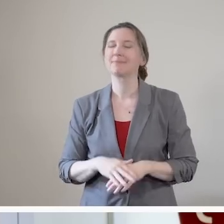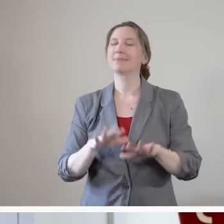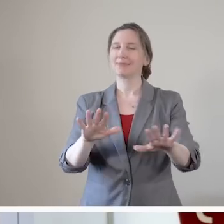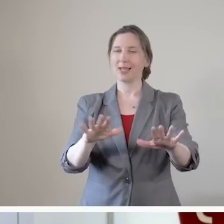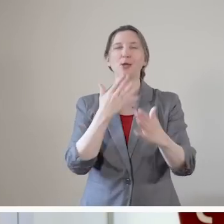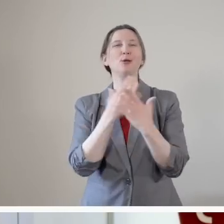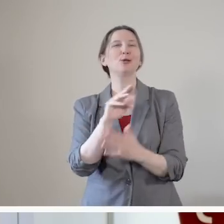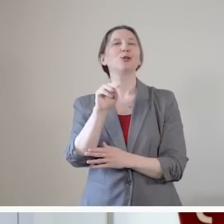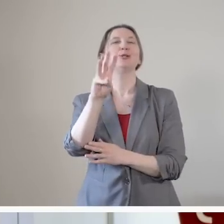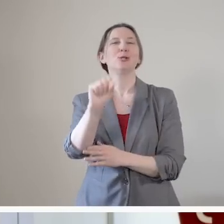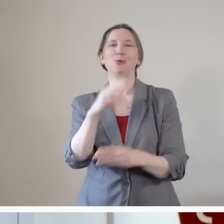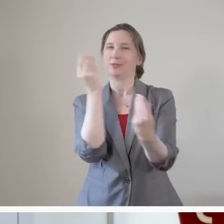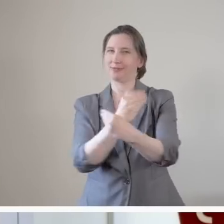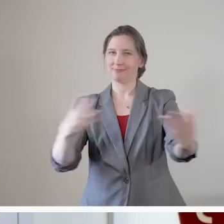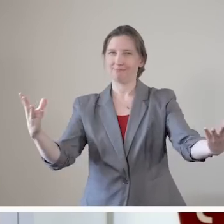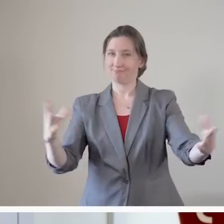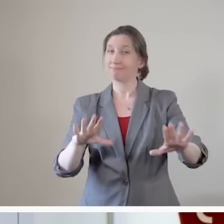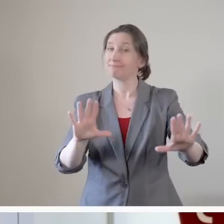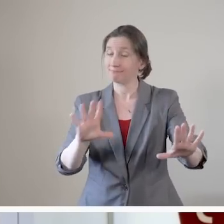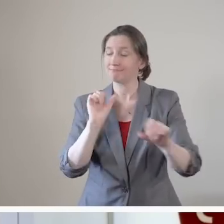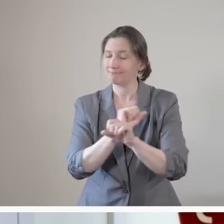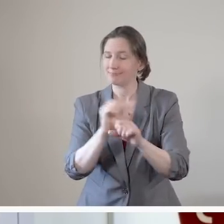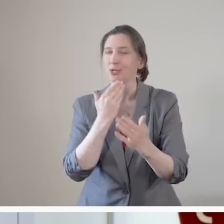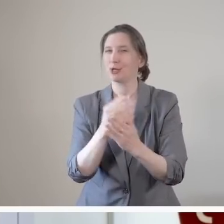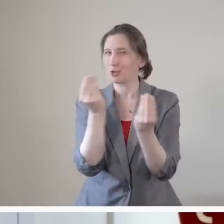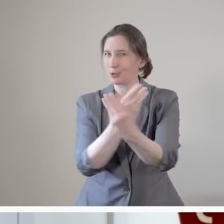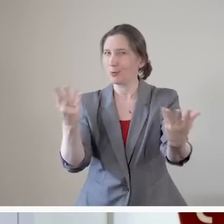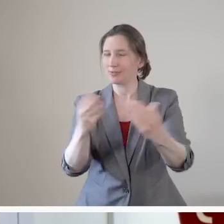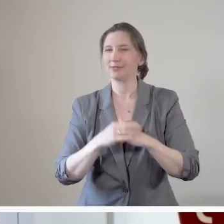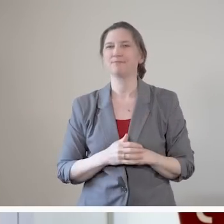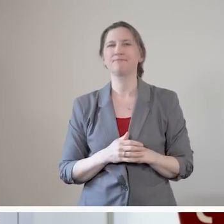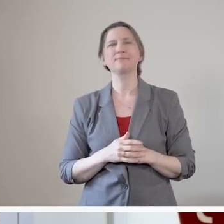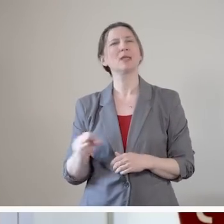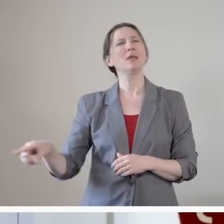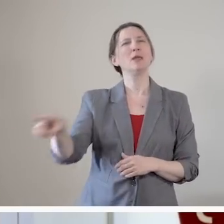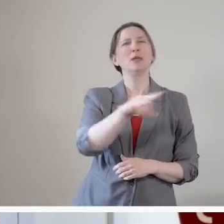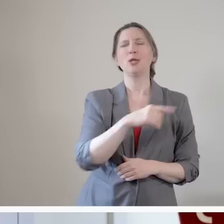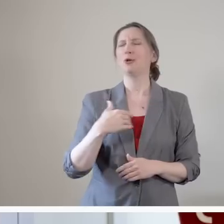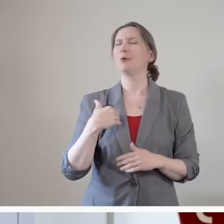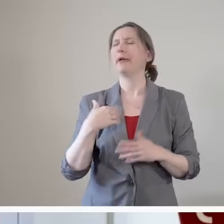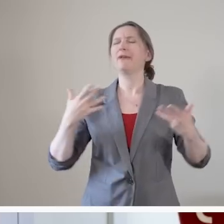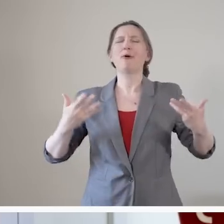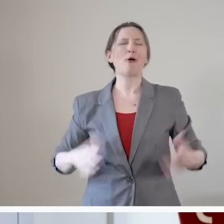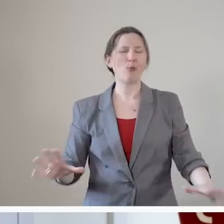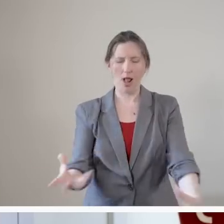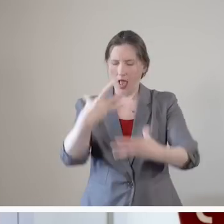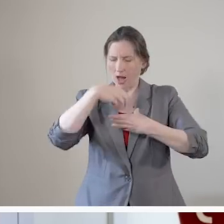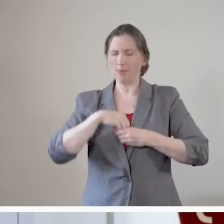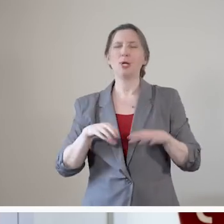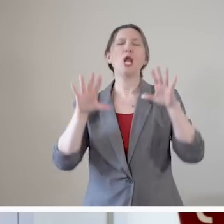here's the good news, and this is very good news. You have all received a superior